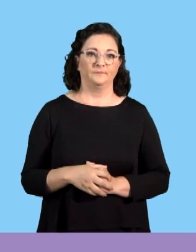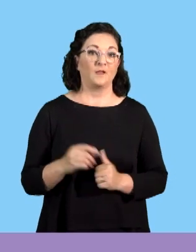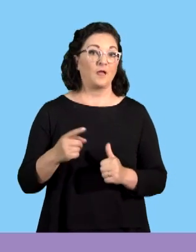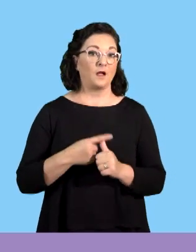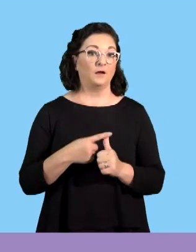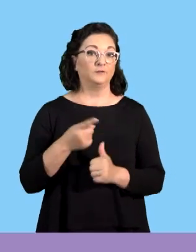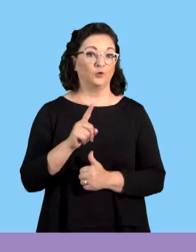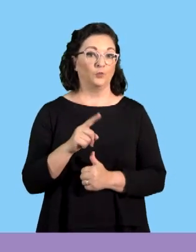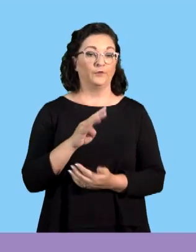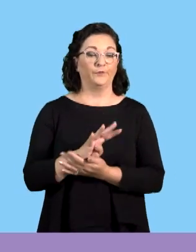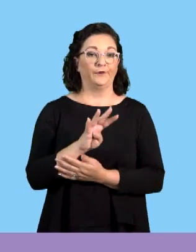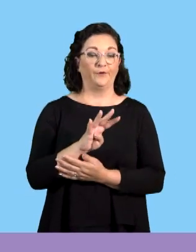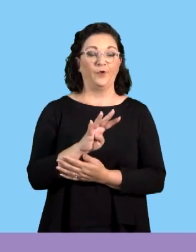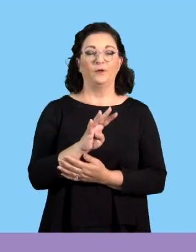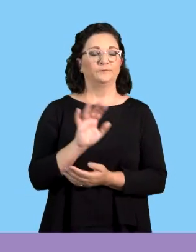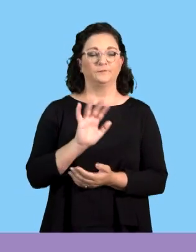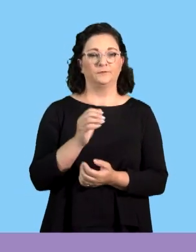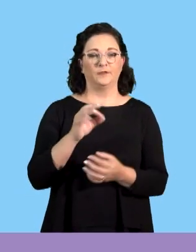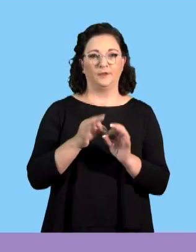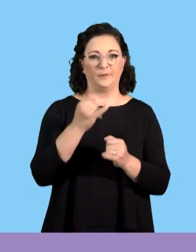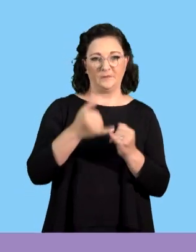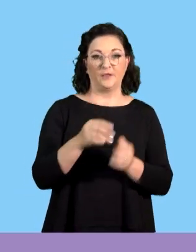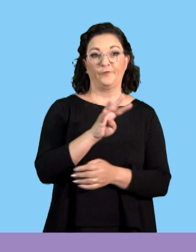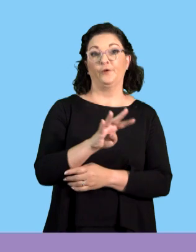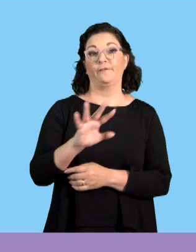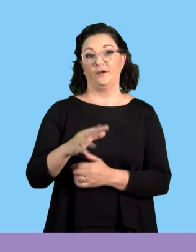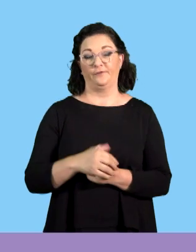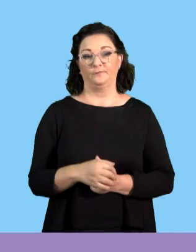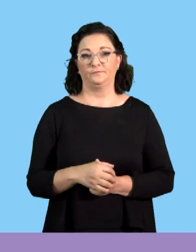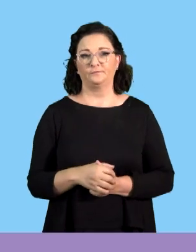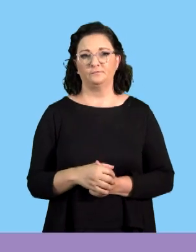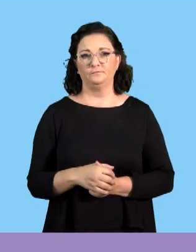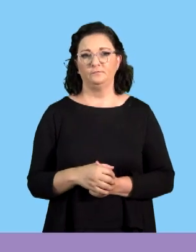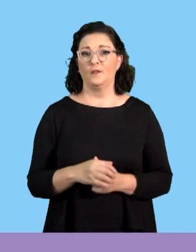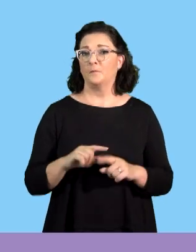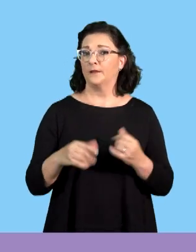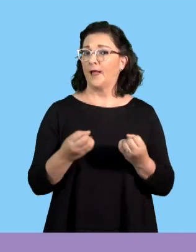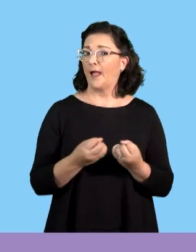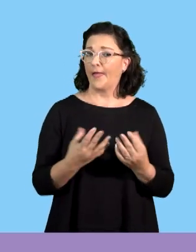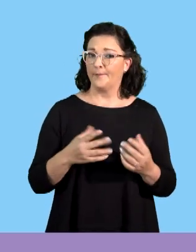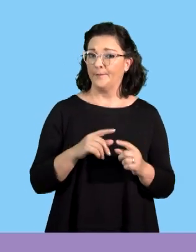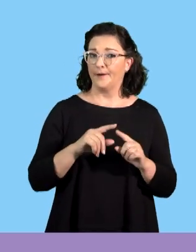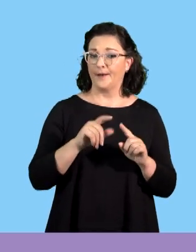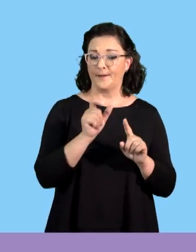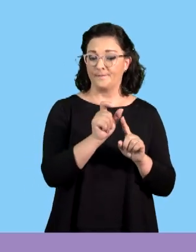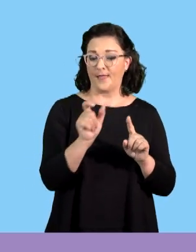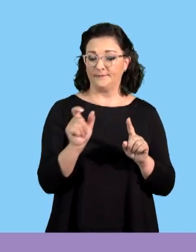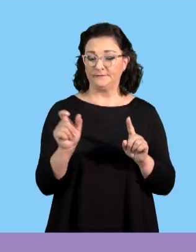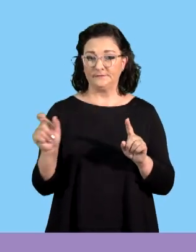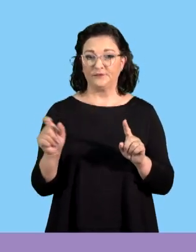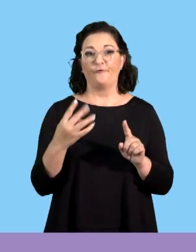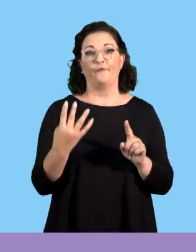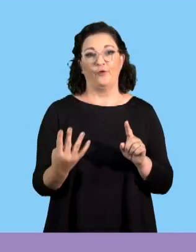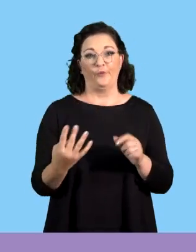by 3. And this gives us a 45. But remember, we said we must have how many decimal